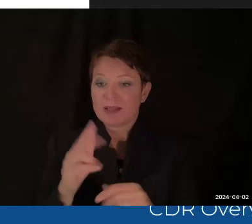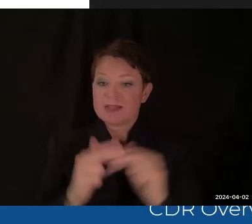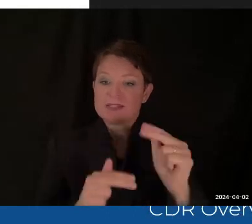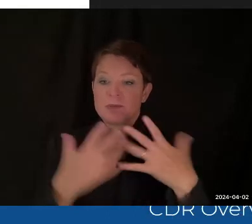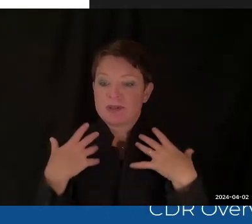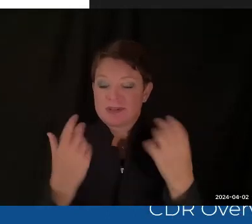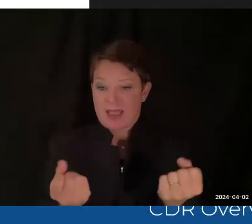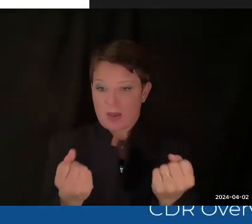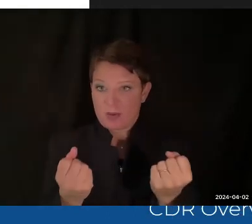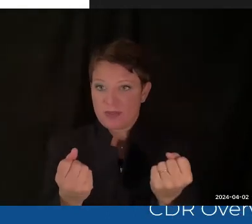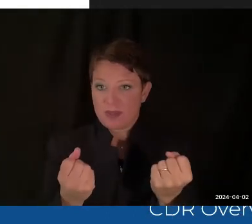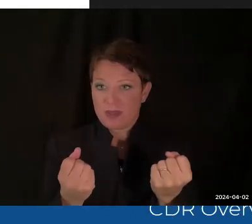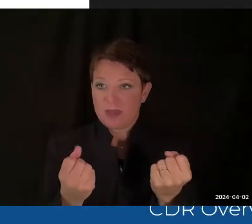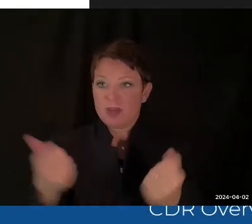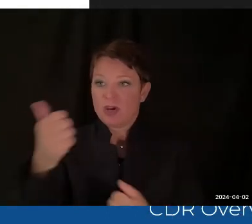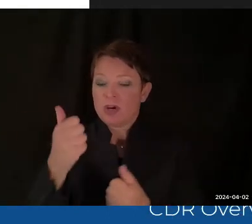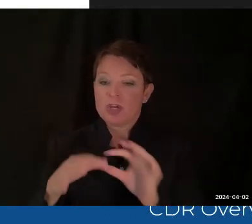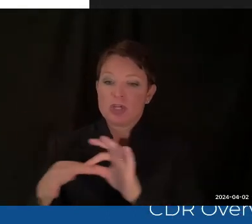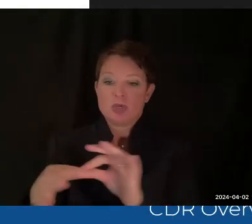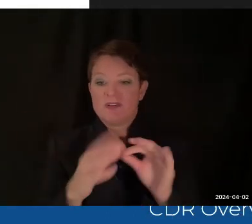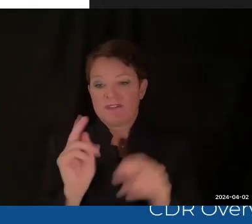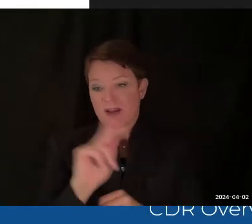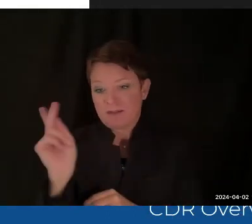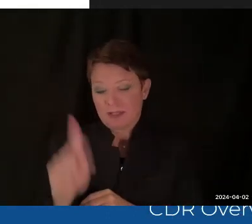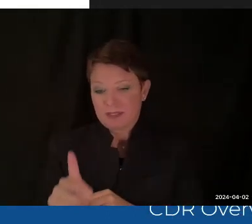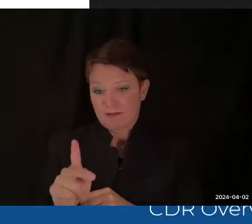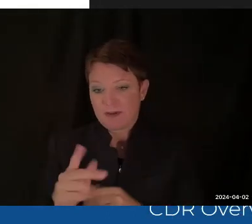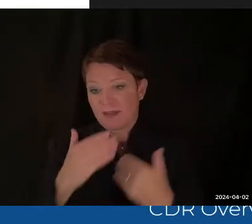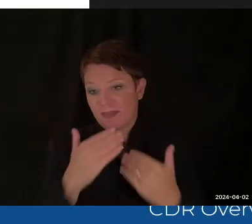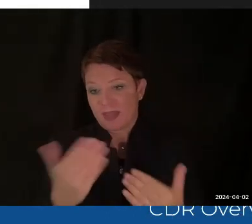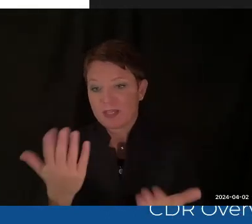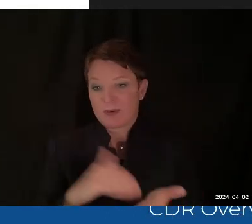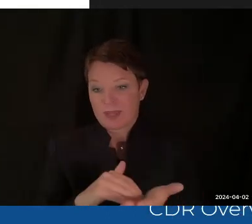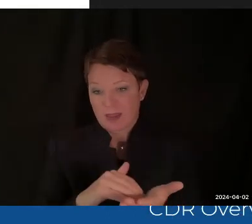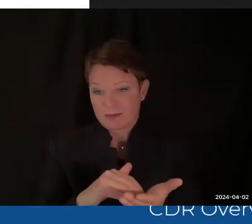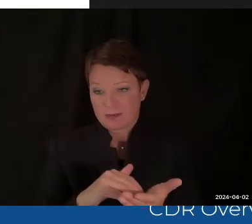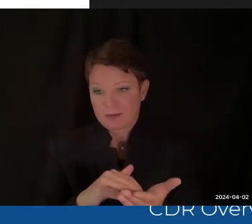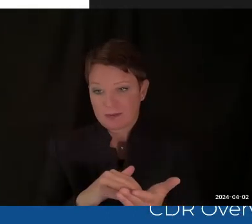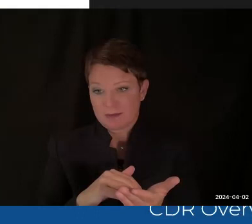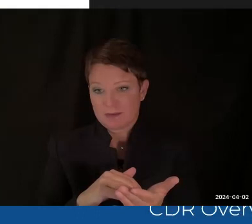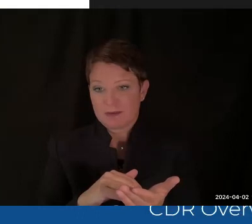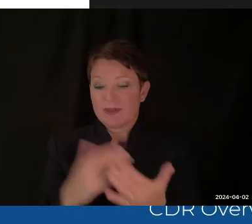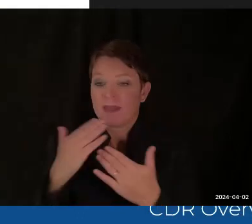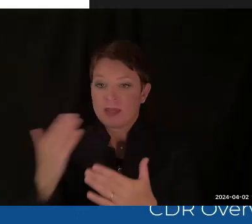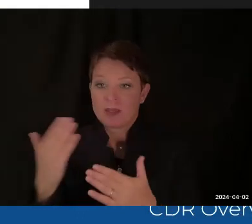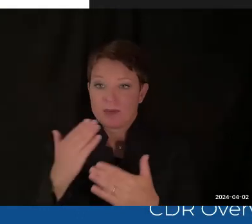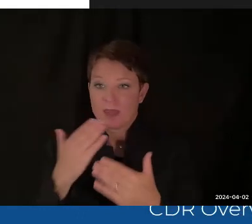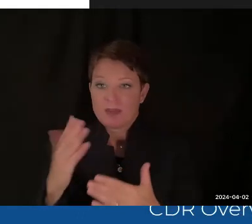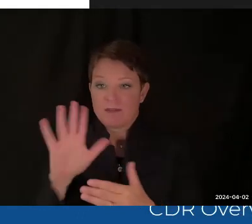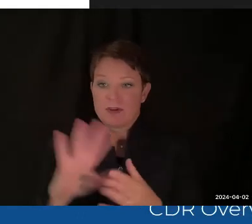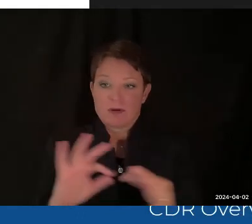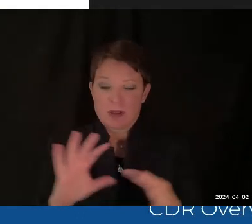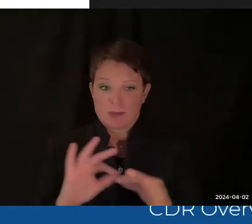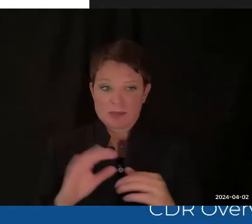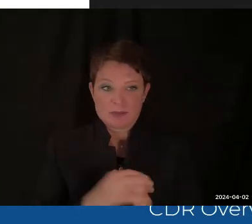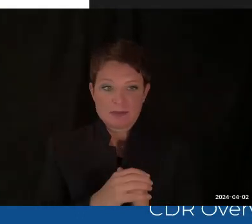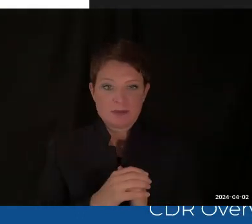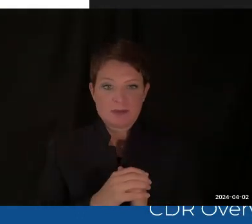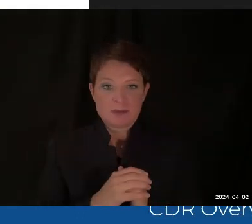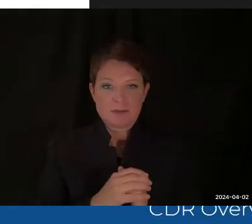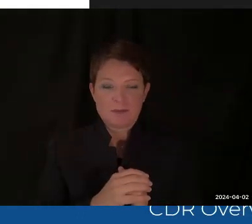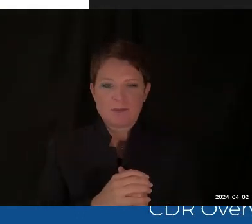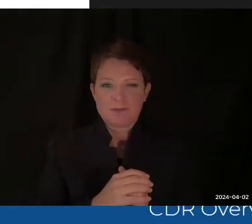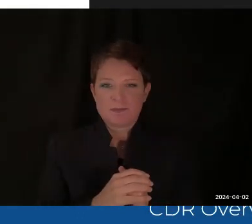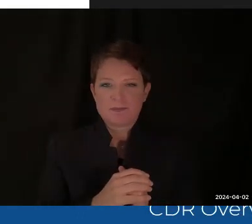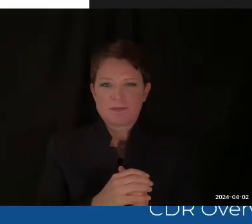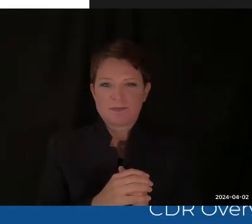a healthier, unified Philadelphia. Thank you again. Thank you. Thank you for your comments. Thank